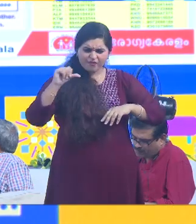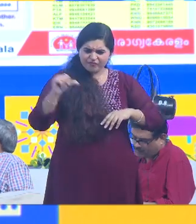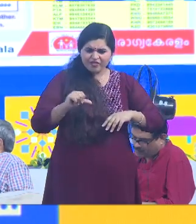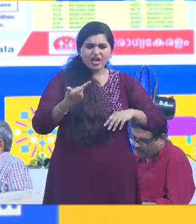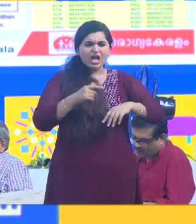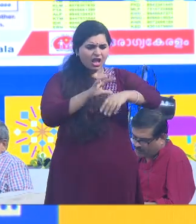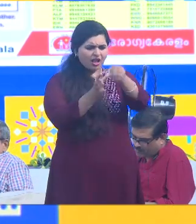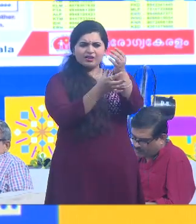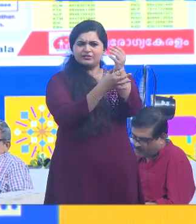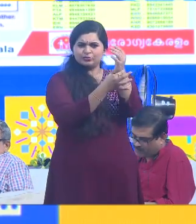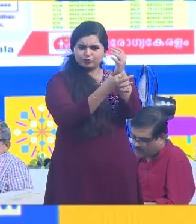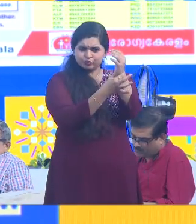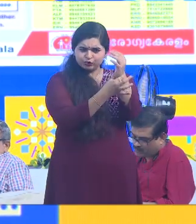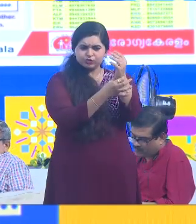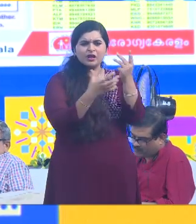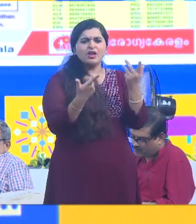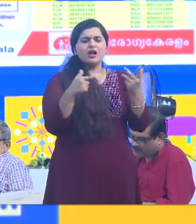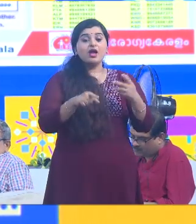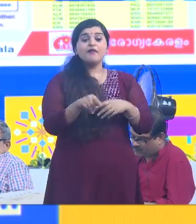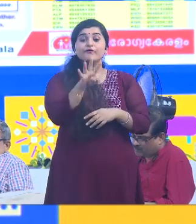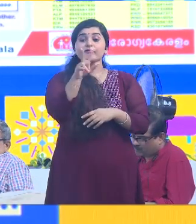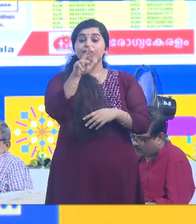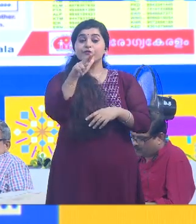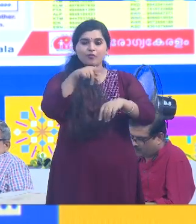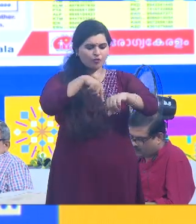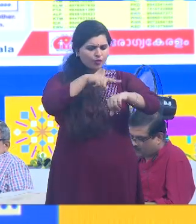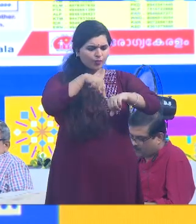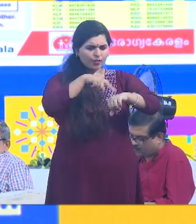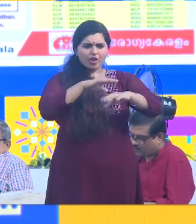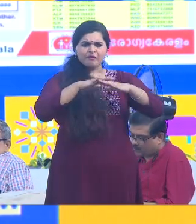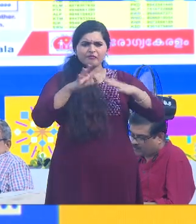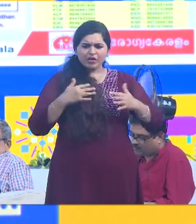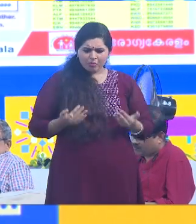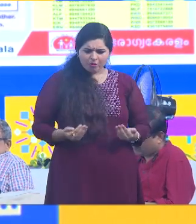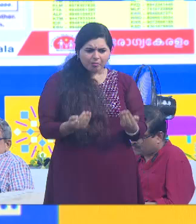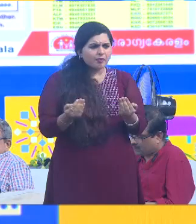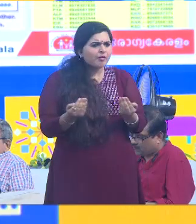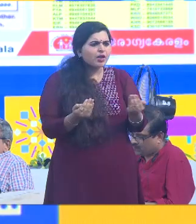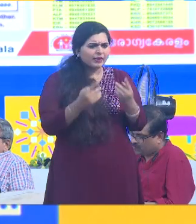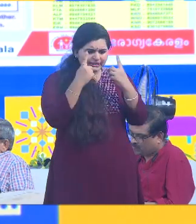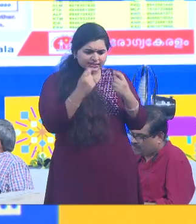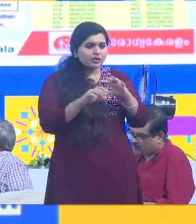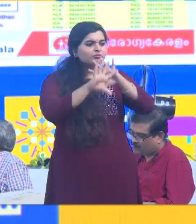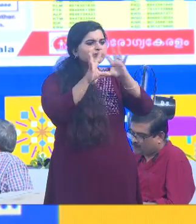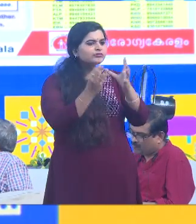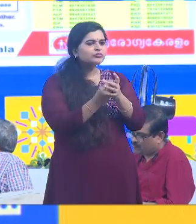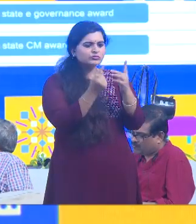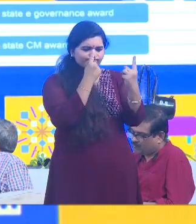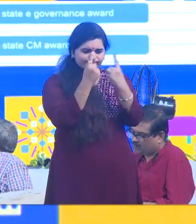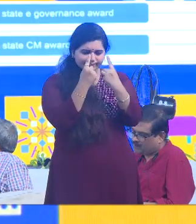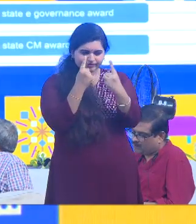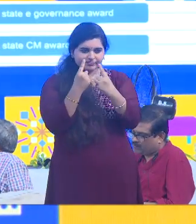the after 48 hours, the kind of inborn errors of the metabolism screening, they're all identified. Next one.